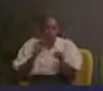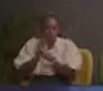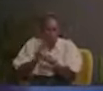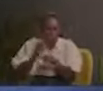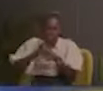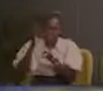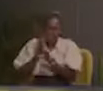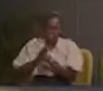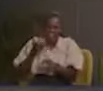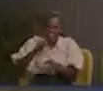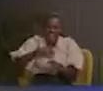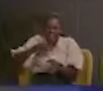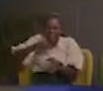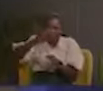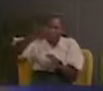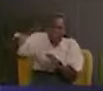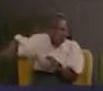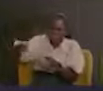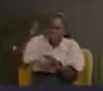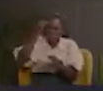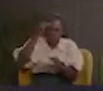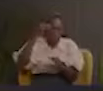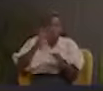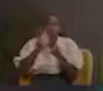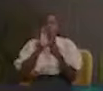ignored the knowledge of the conditions.